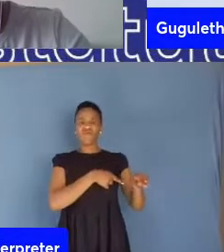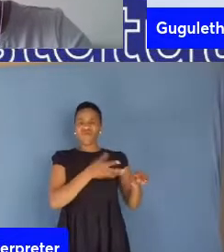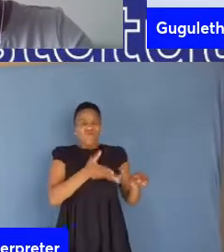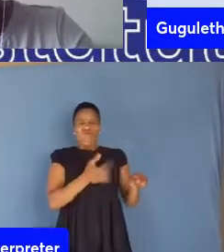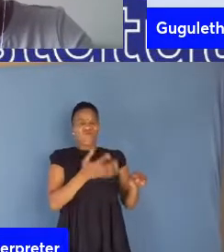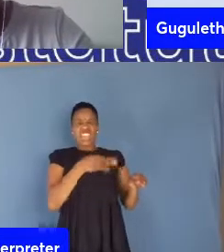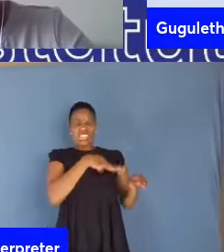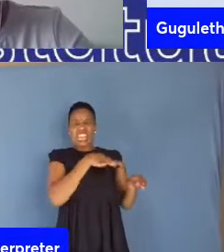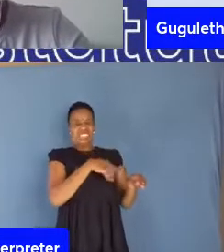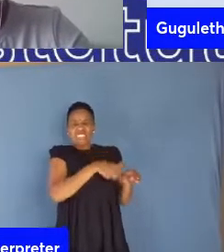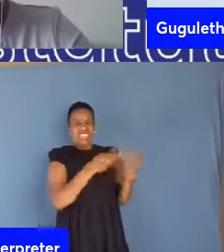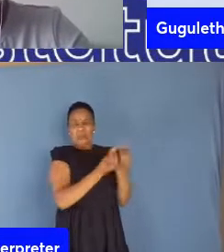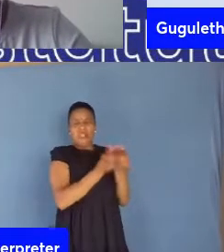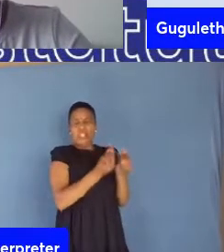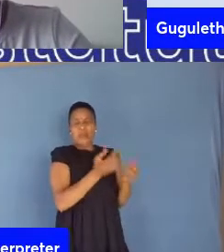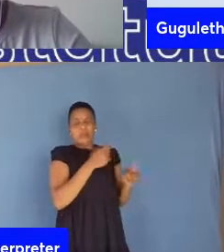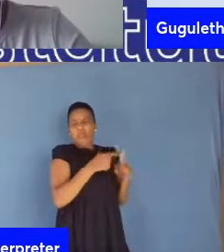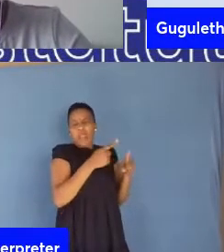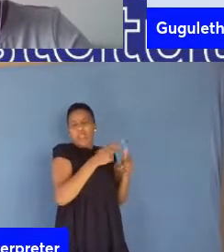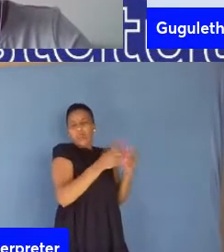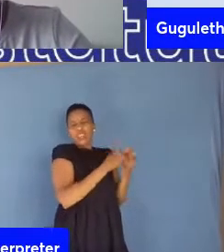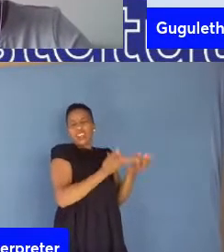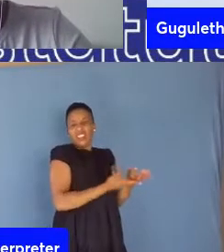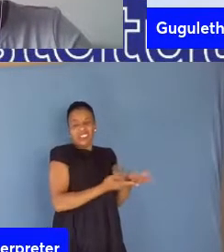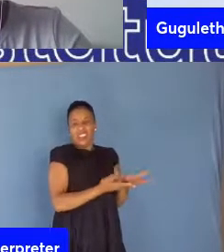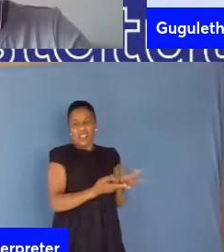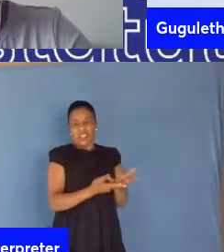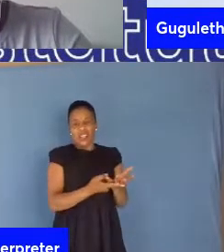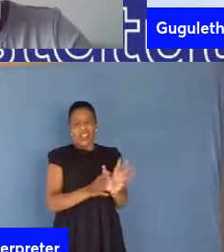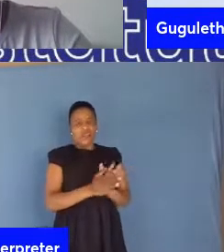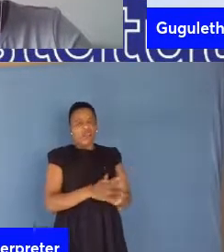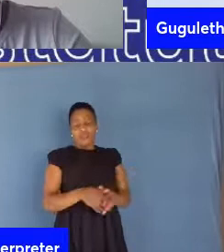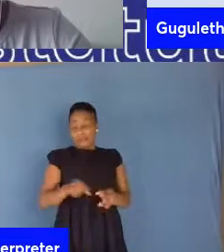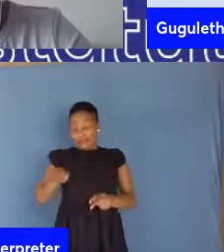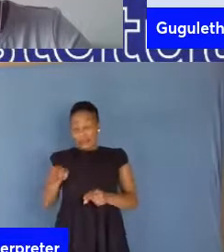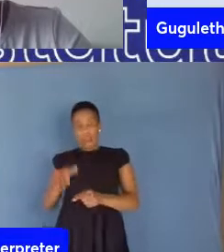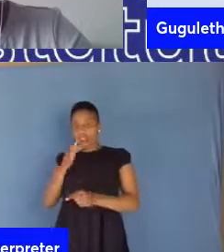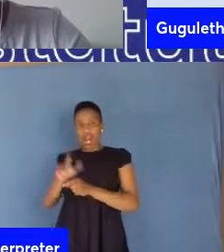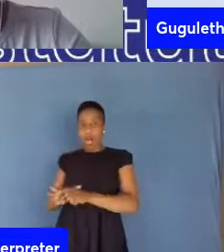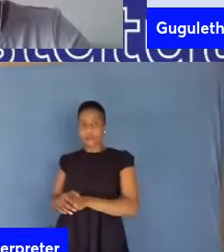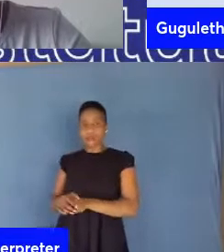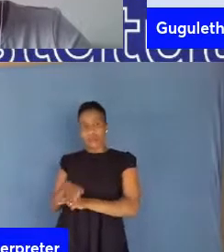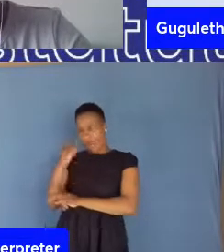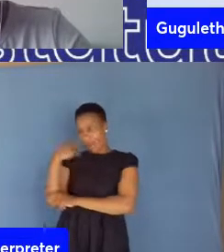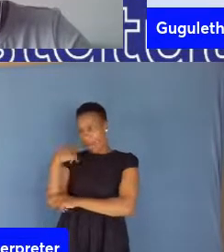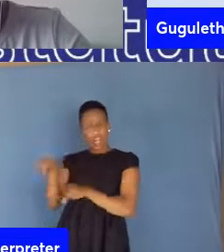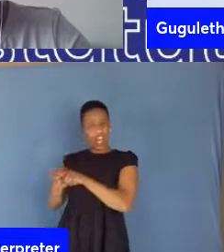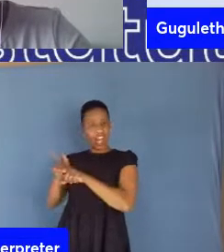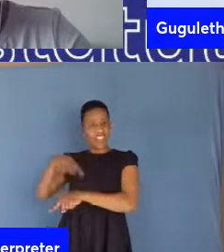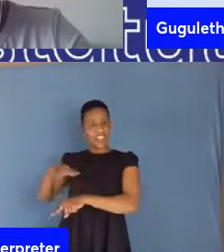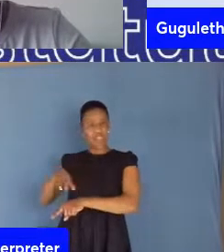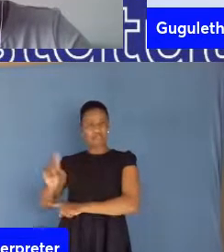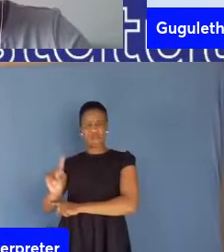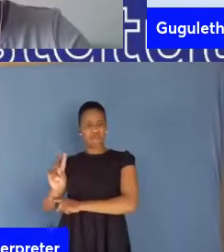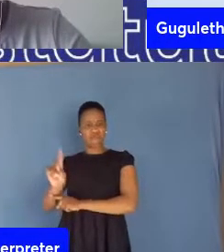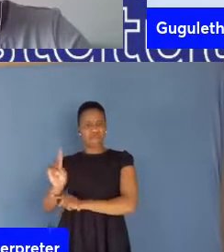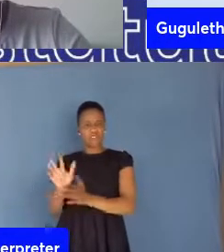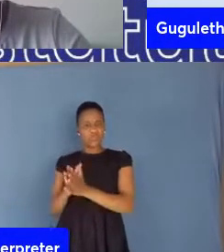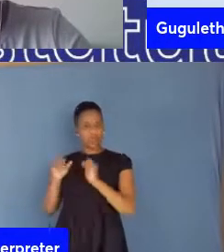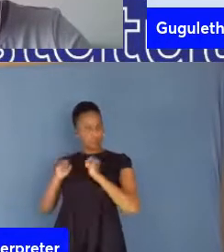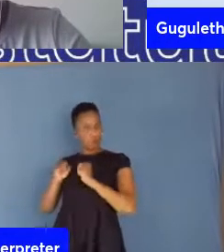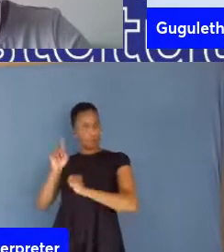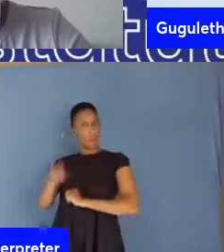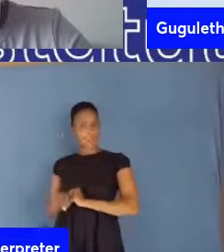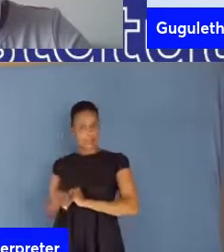don't want to play with them. Don't cry like a girl. And within that, unfortunately, there is